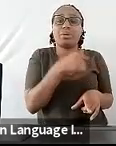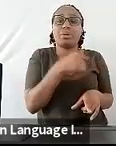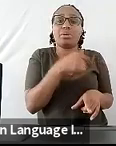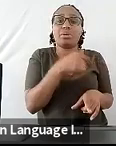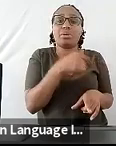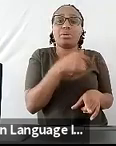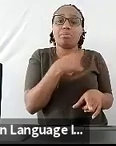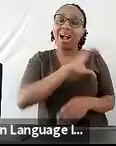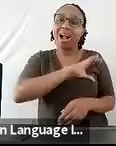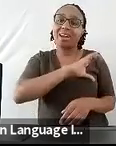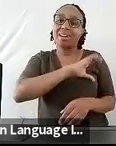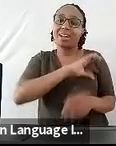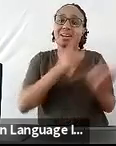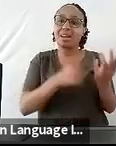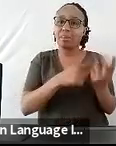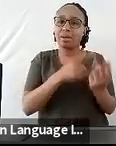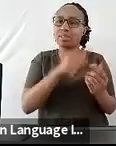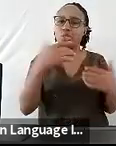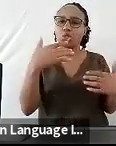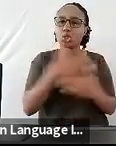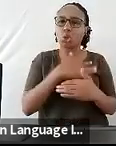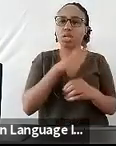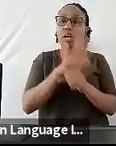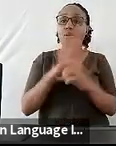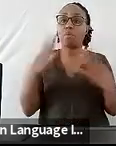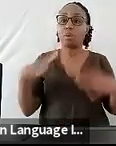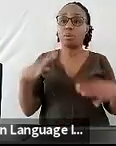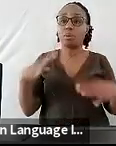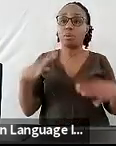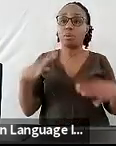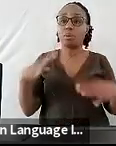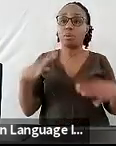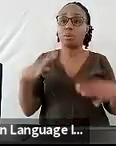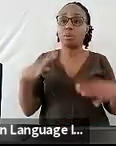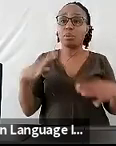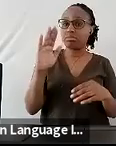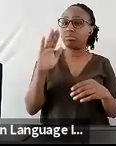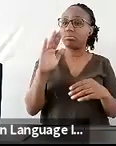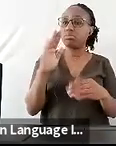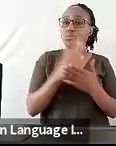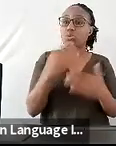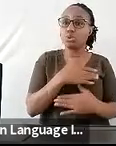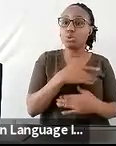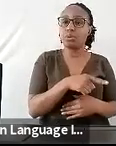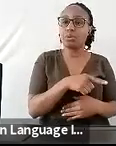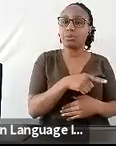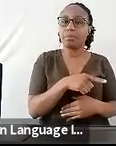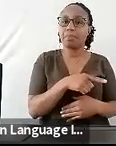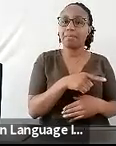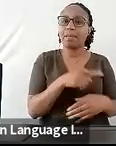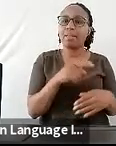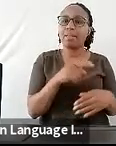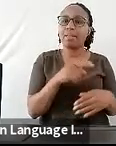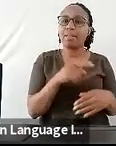shocked a lot of people to realize how much of the disparity it was, that the average global rejection rate for